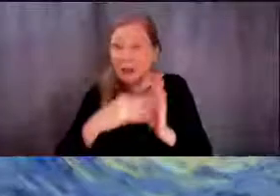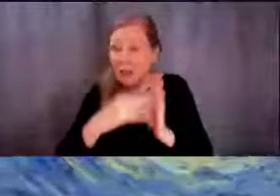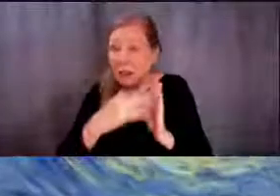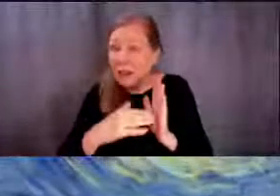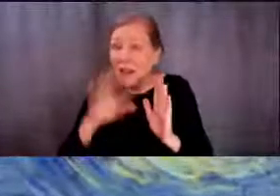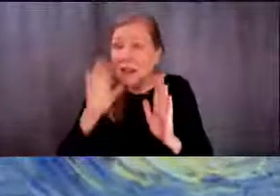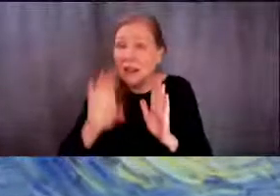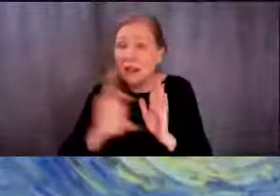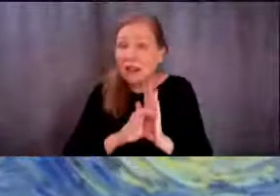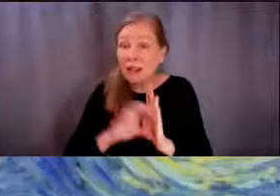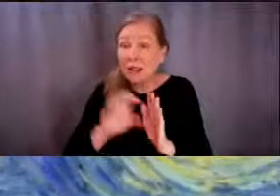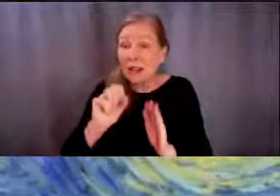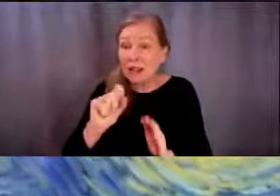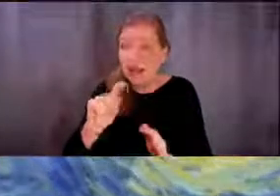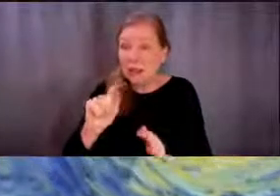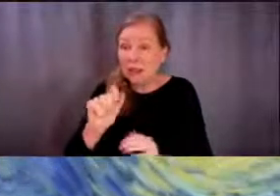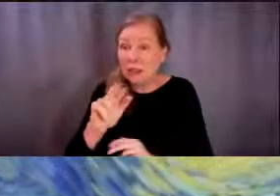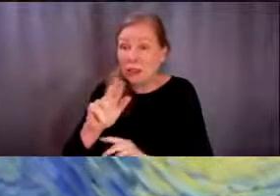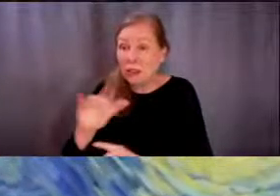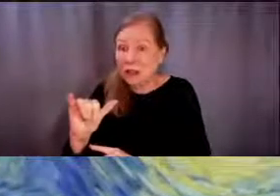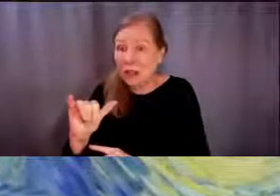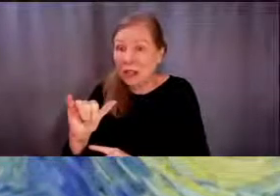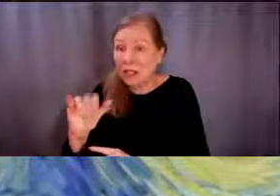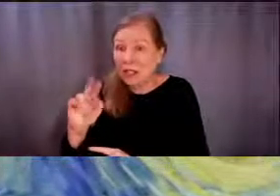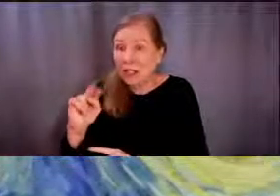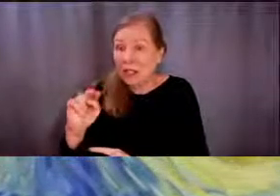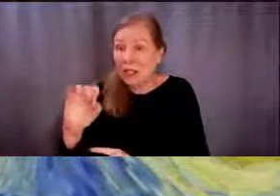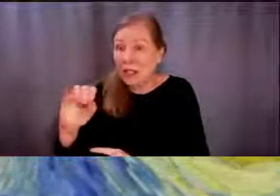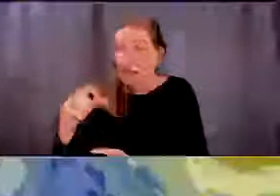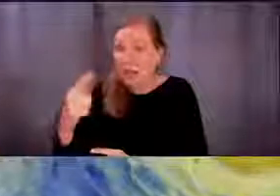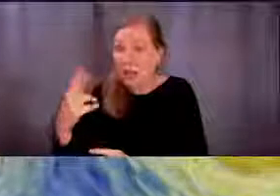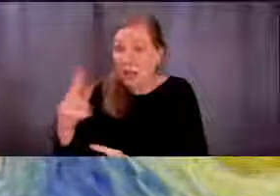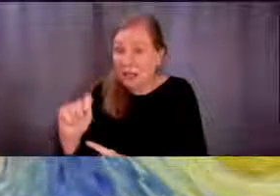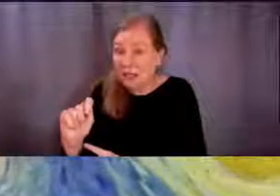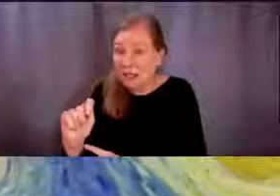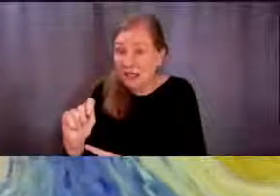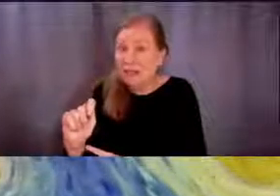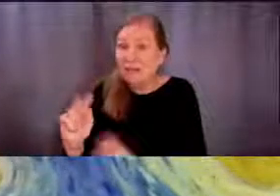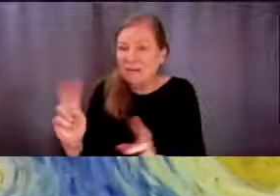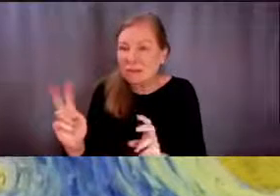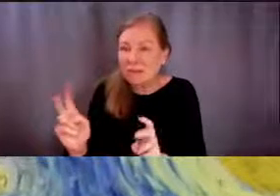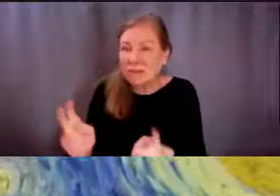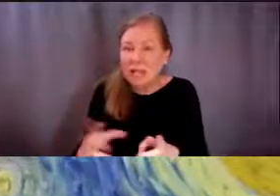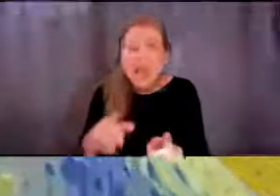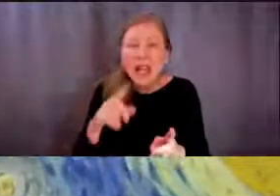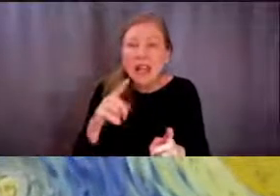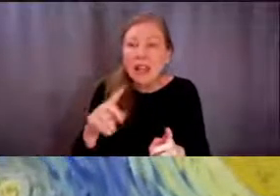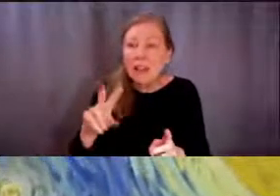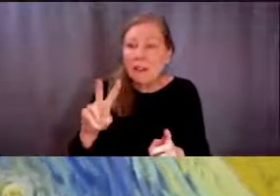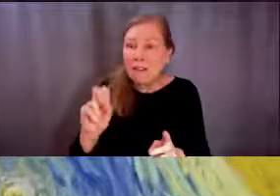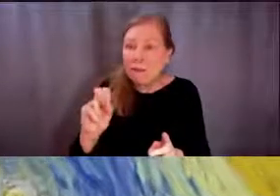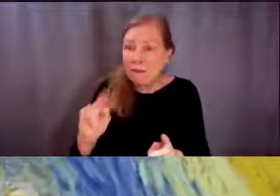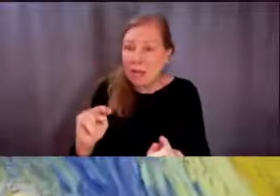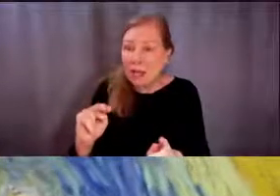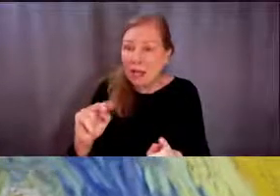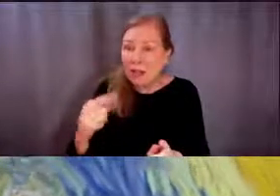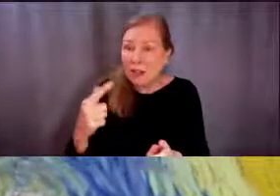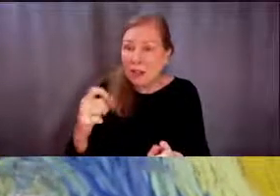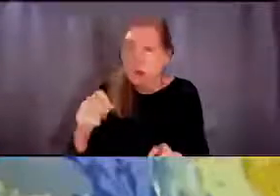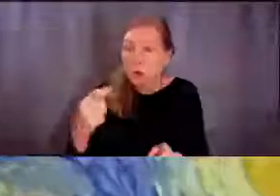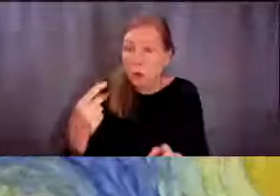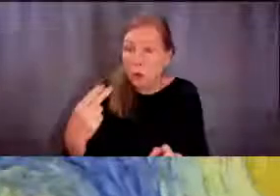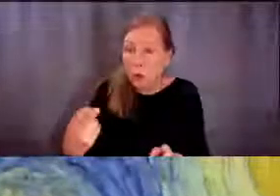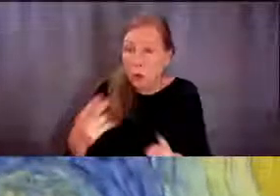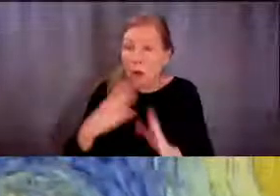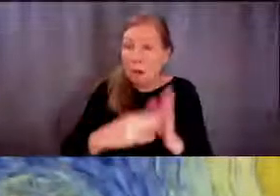did you know that Van Gogh painted that and almost all of his other famous and brightly colored works